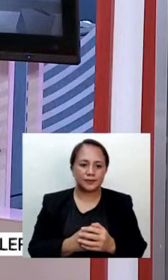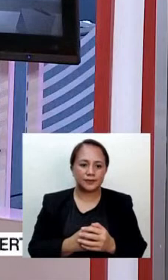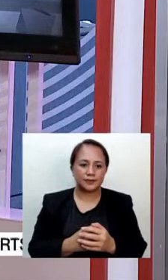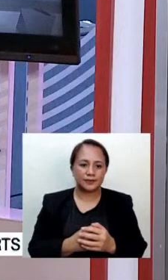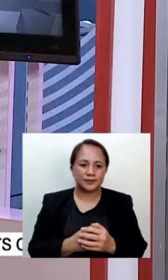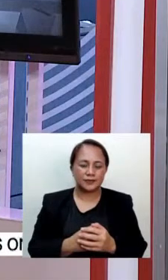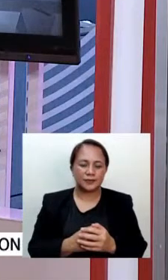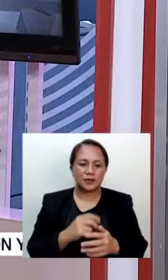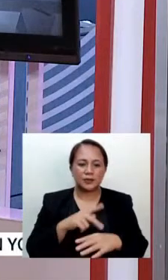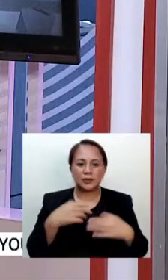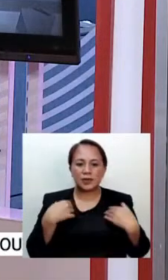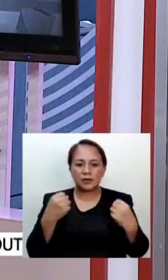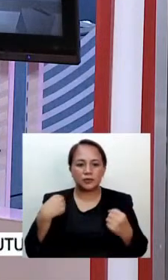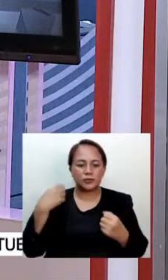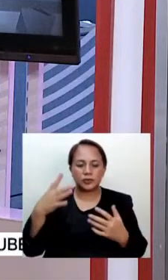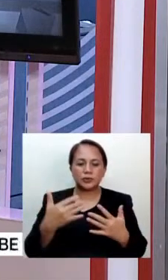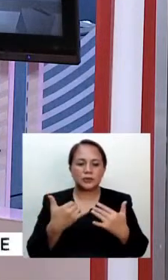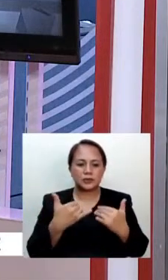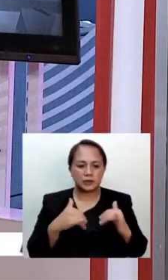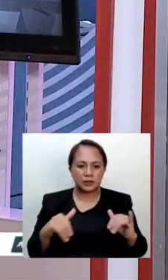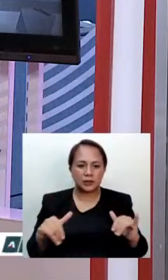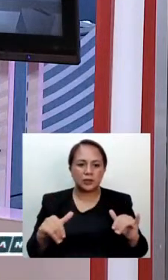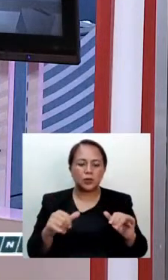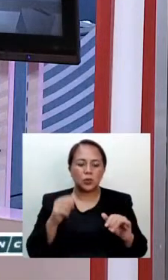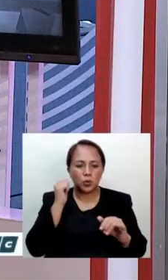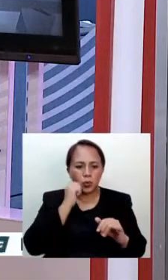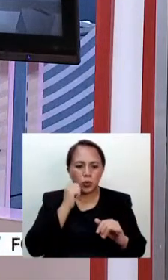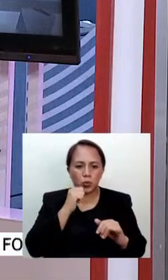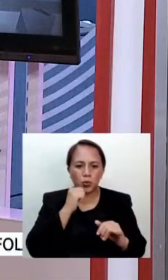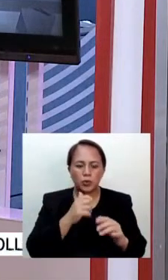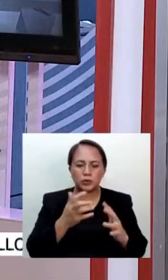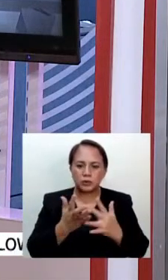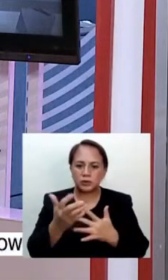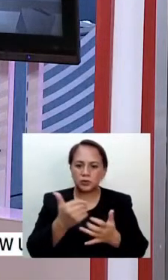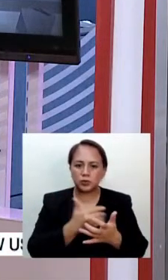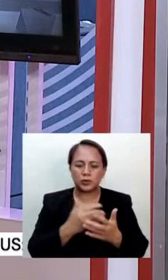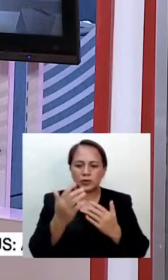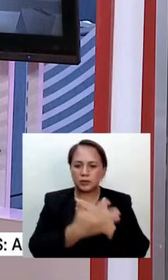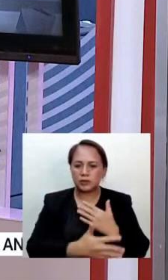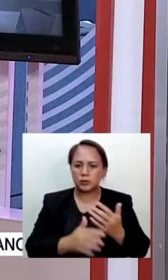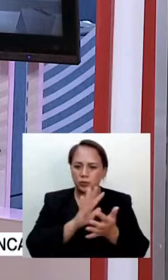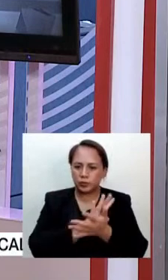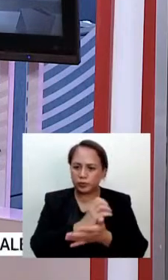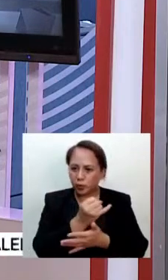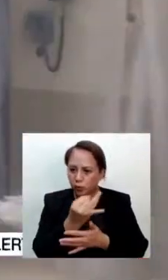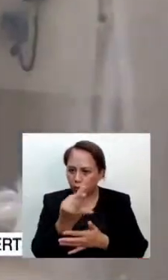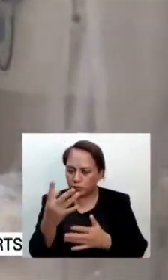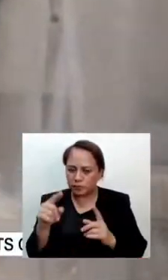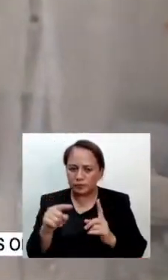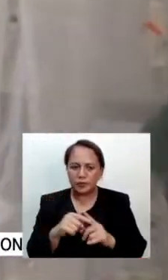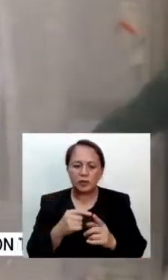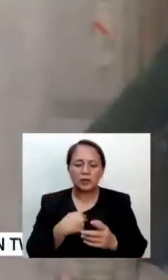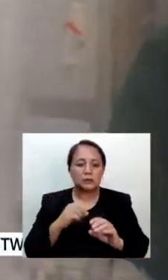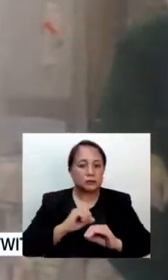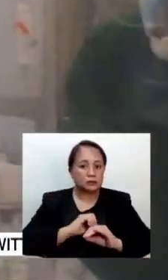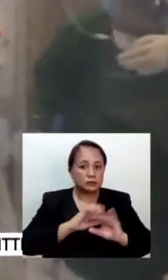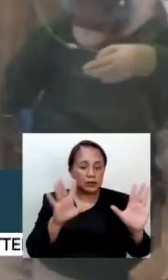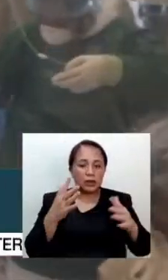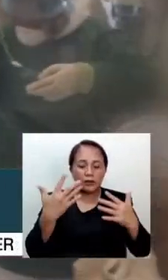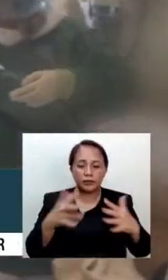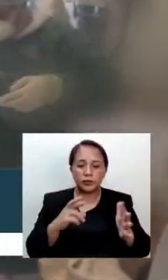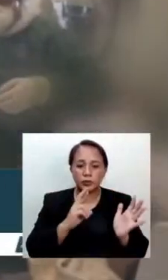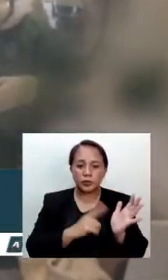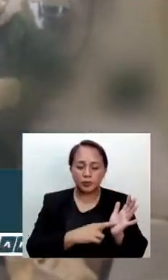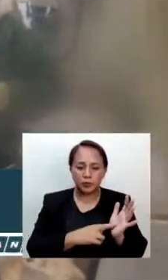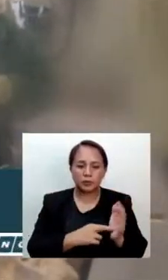Philippine health officials maintain they have always been transparent with the country's COVID numbers. The clarification comes after reports